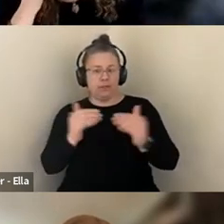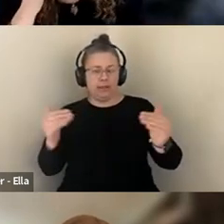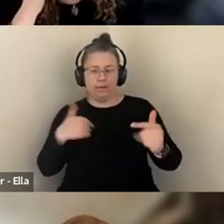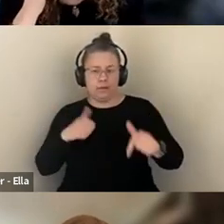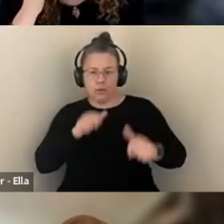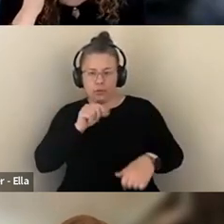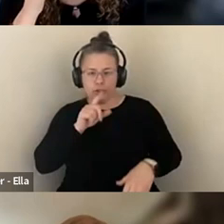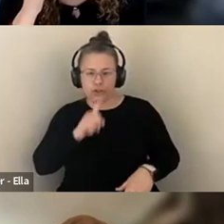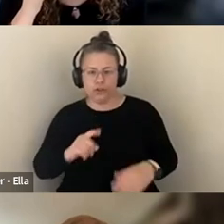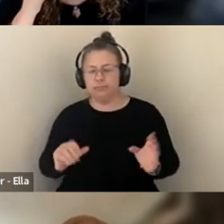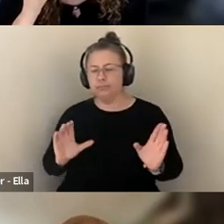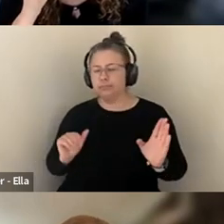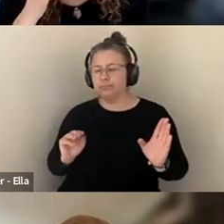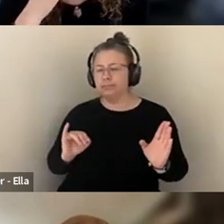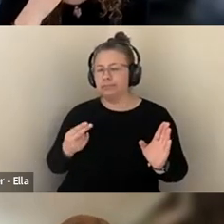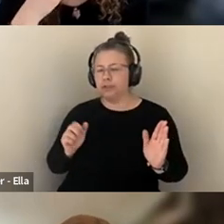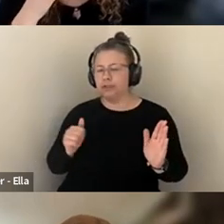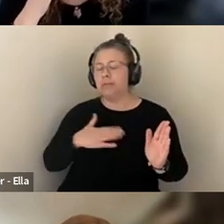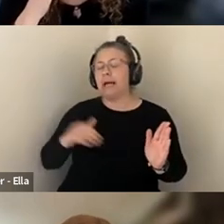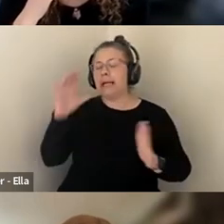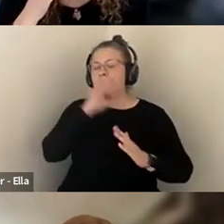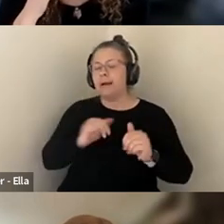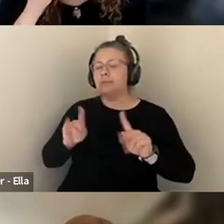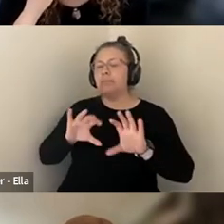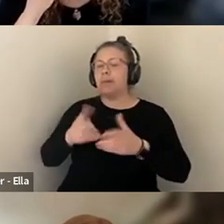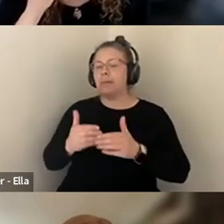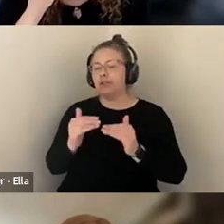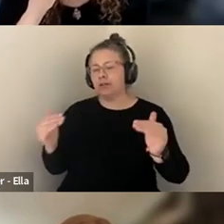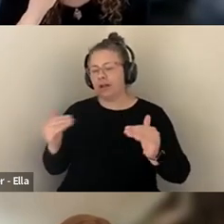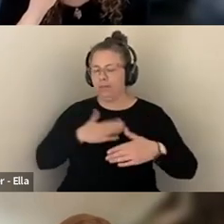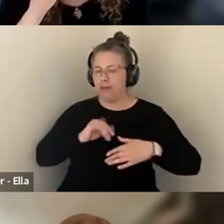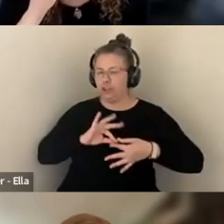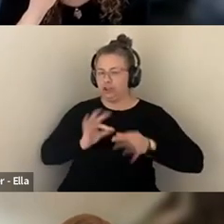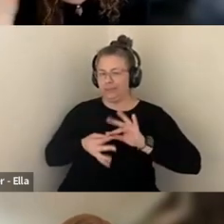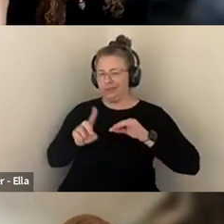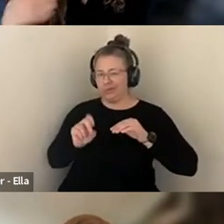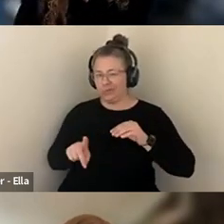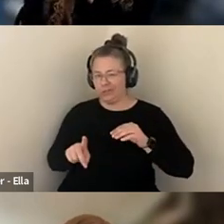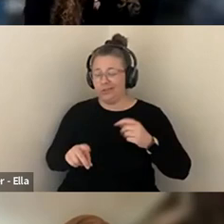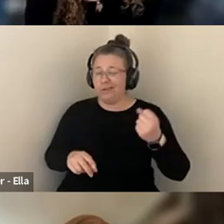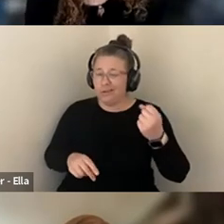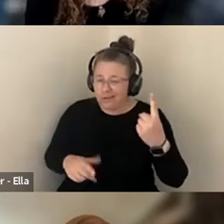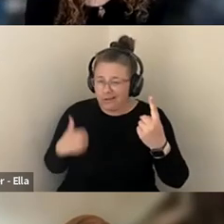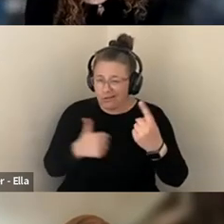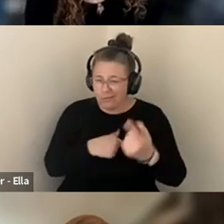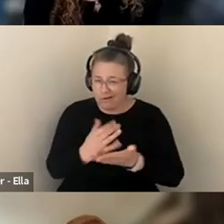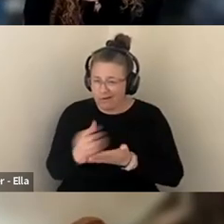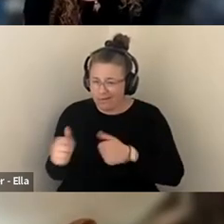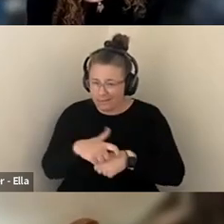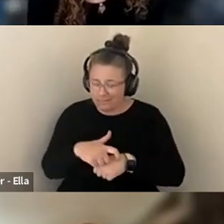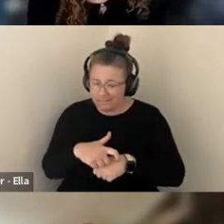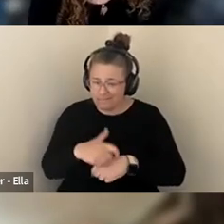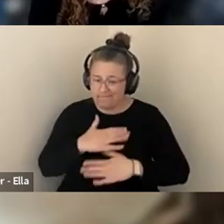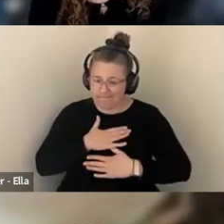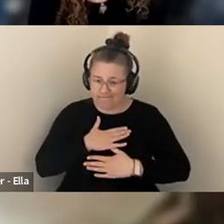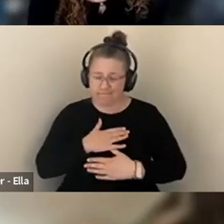My guess would be population level, just interpreting the question. But we are actually out of time. It's